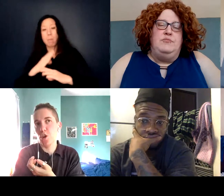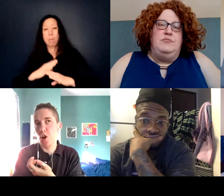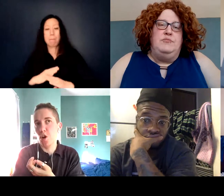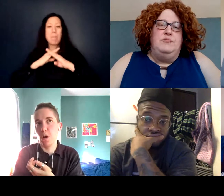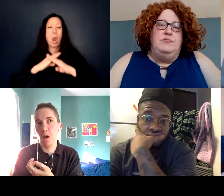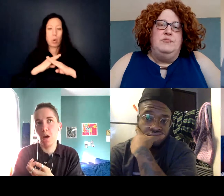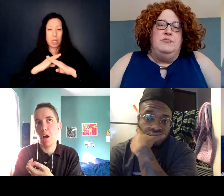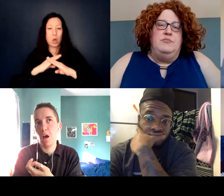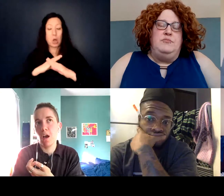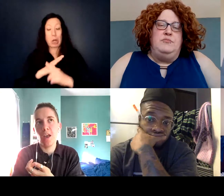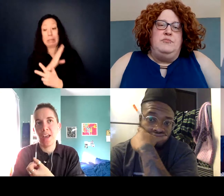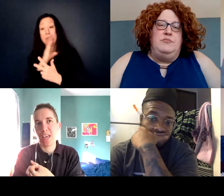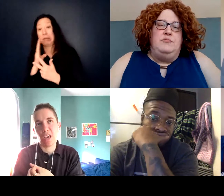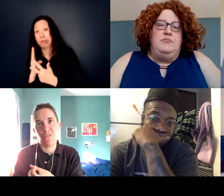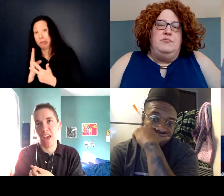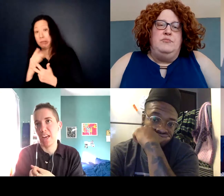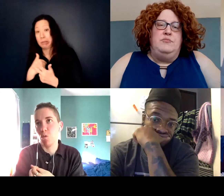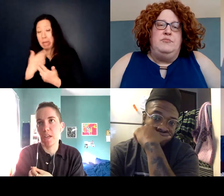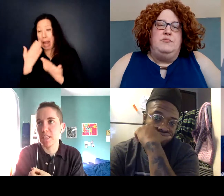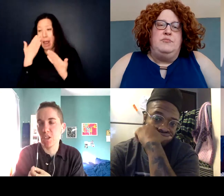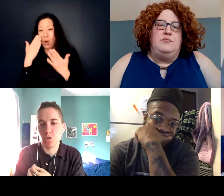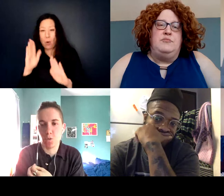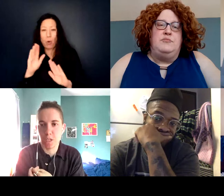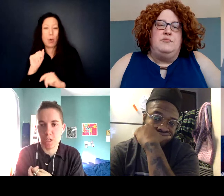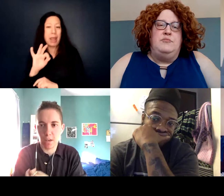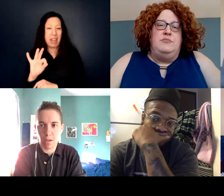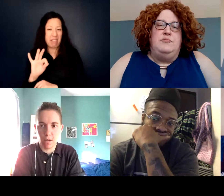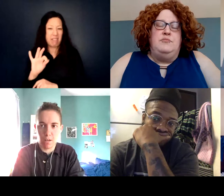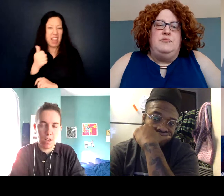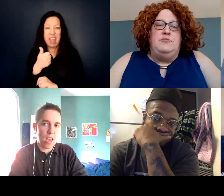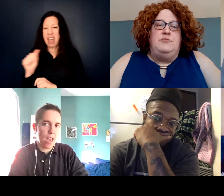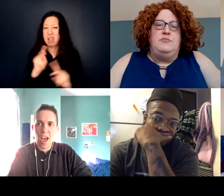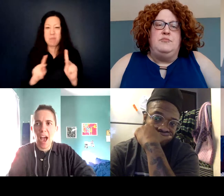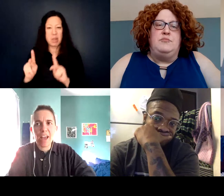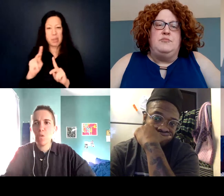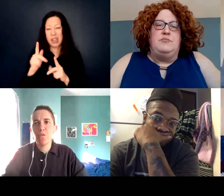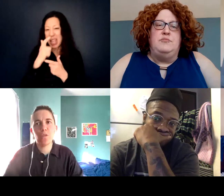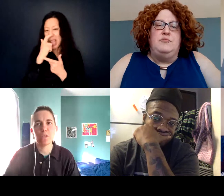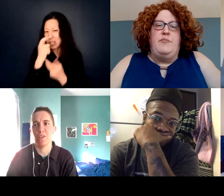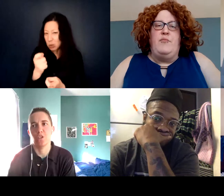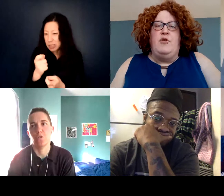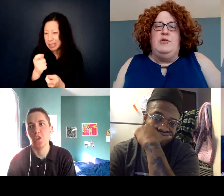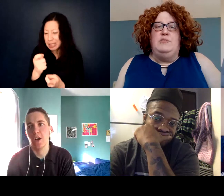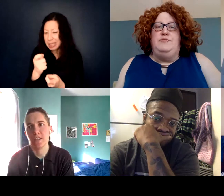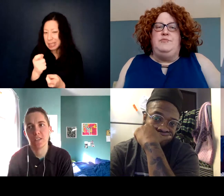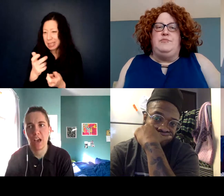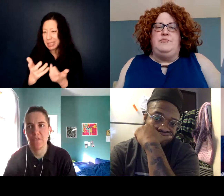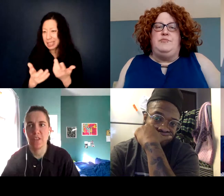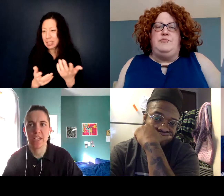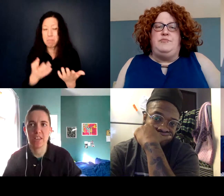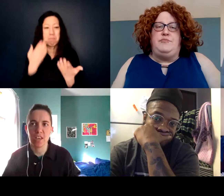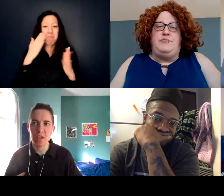I don't know if anyone is interested. I don't know if folks have initial thoughts. I feel like